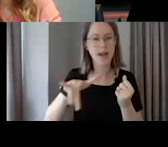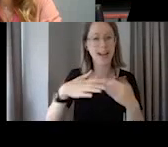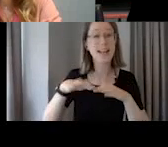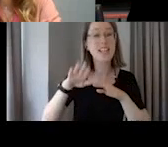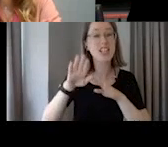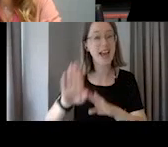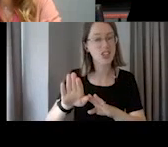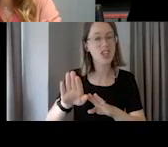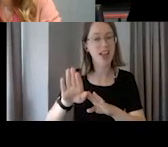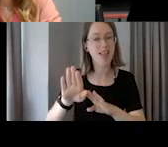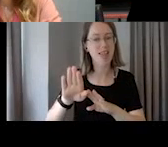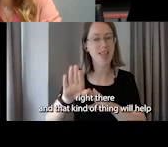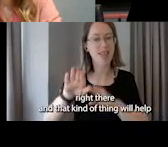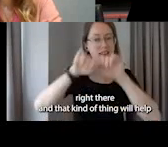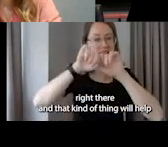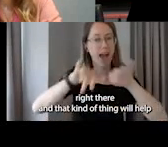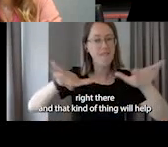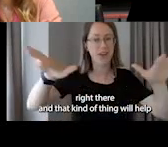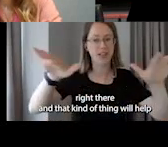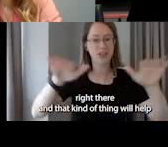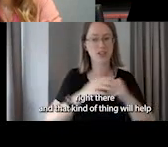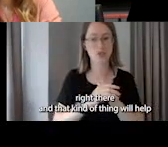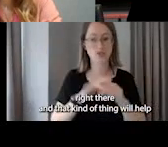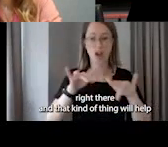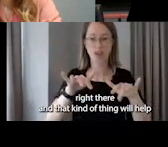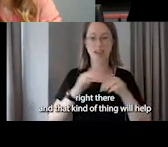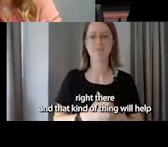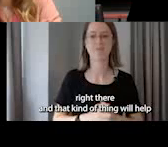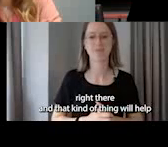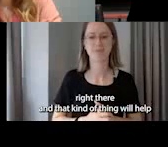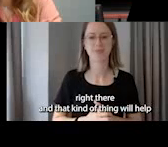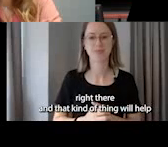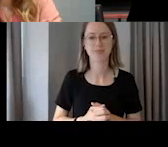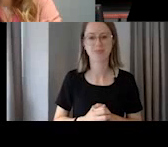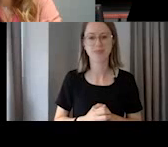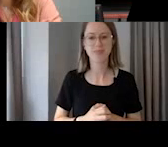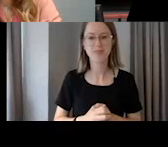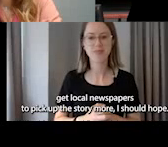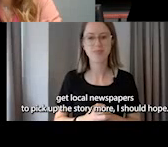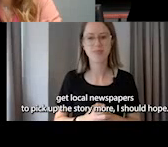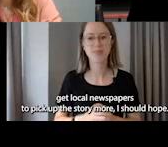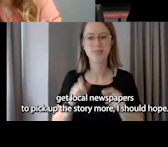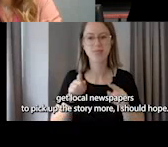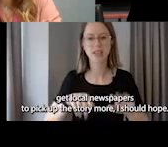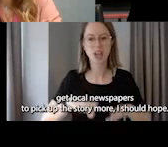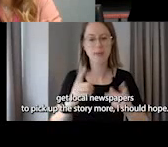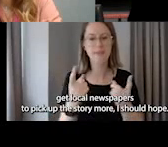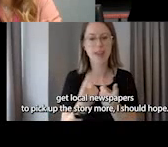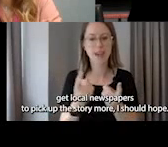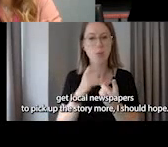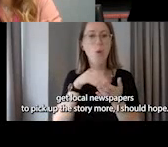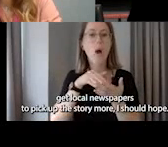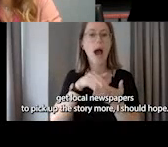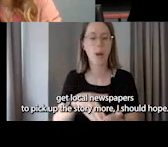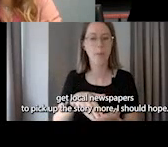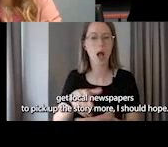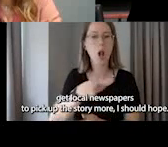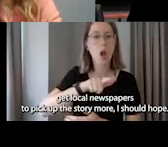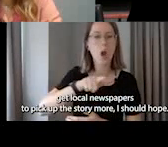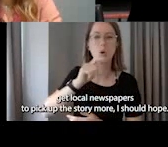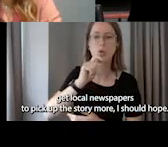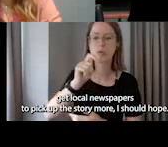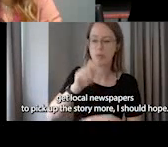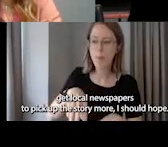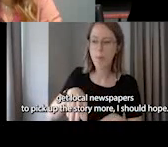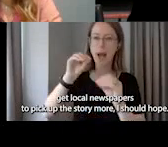coverage right there. And that kind of thing will help get local newspapers to pick up the story